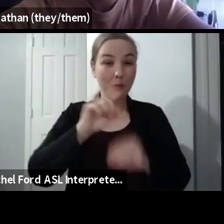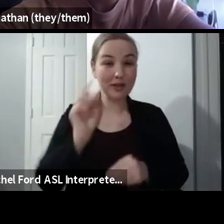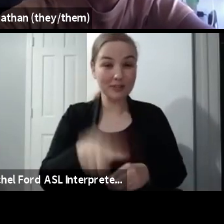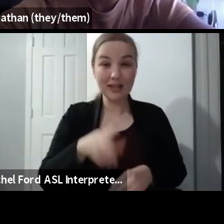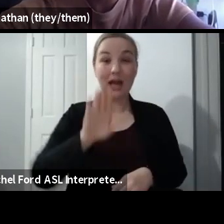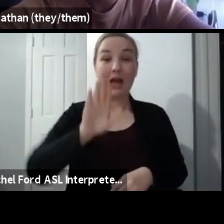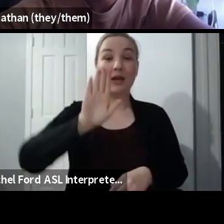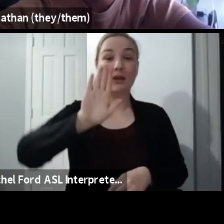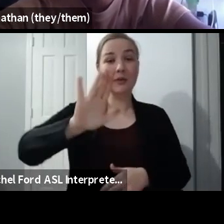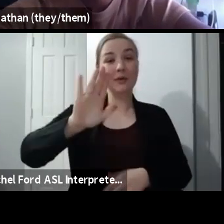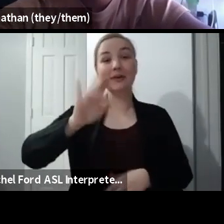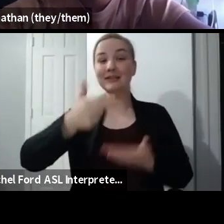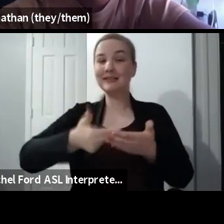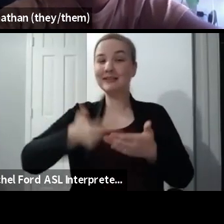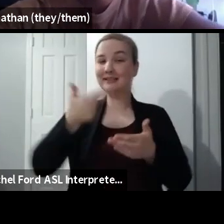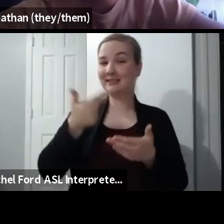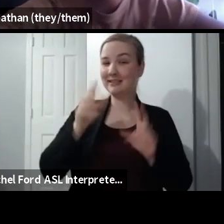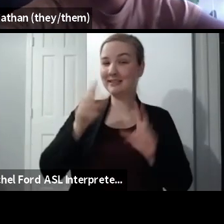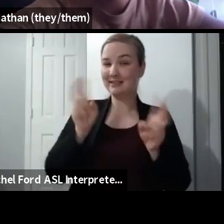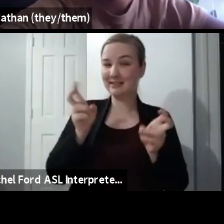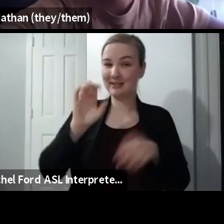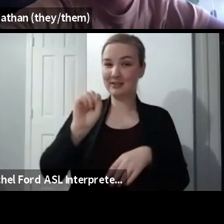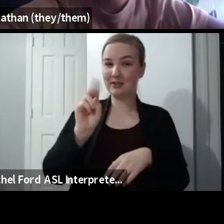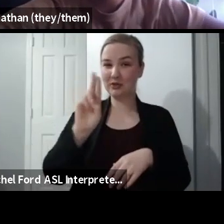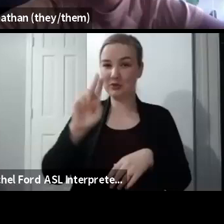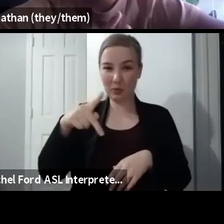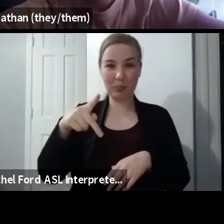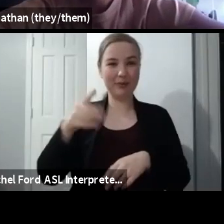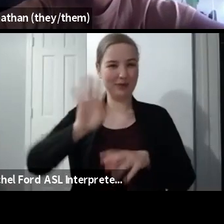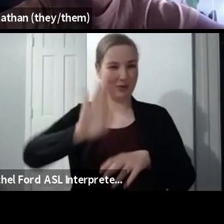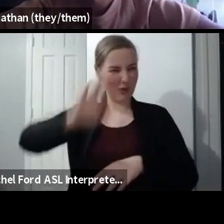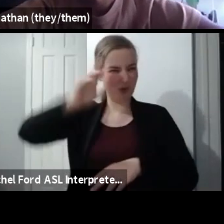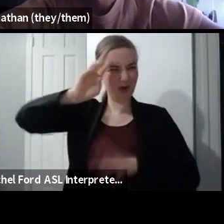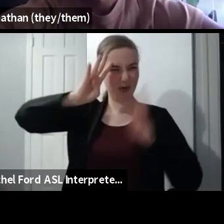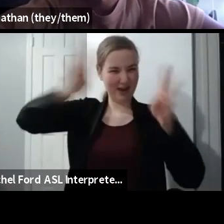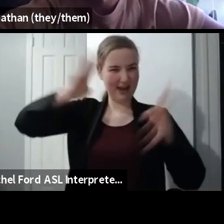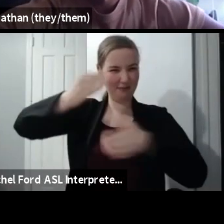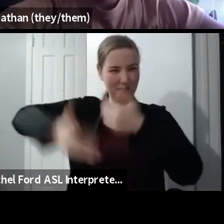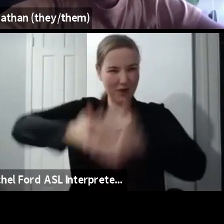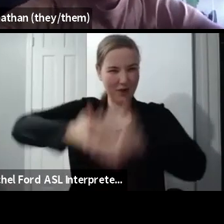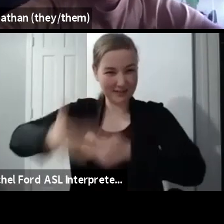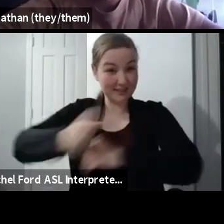No, not too much light. Bring more light. What? Huh? What do you put in the pot?